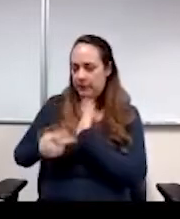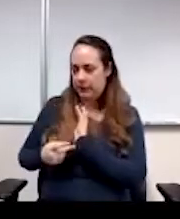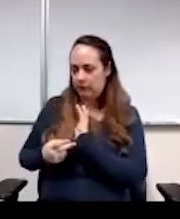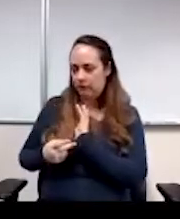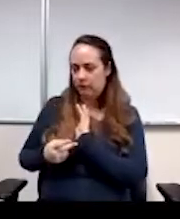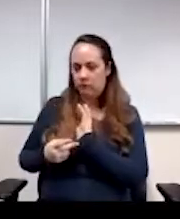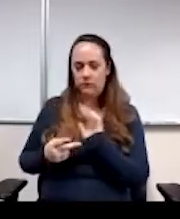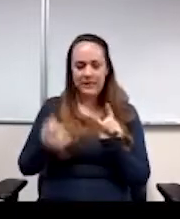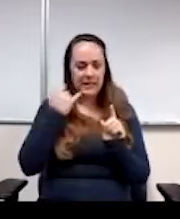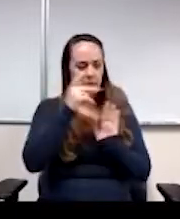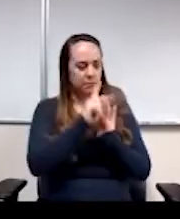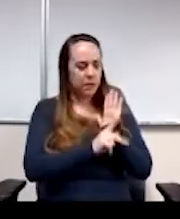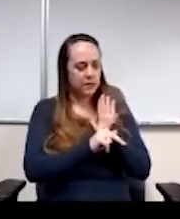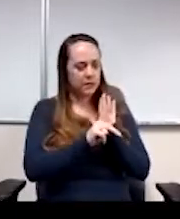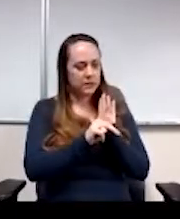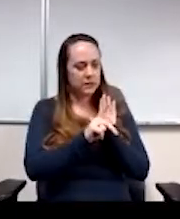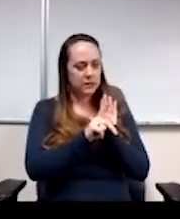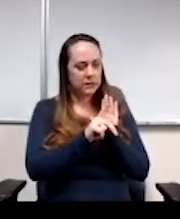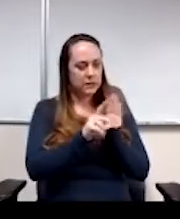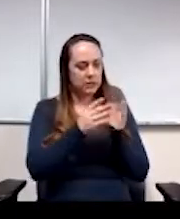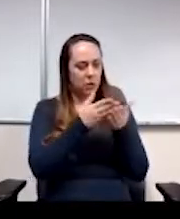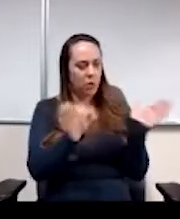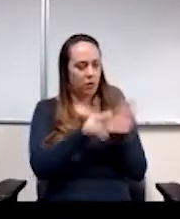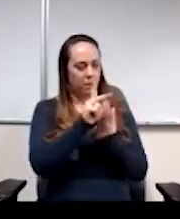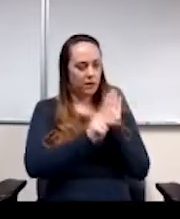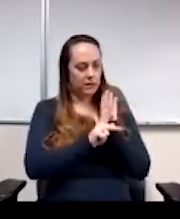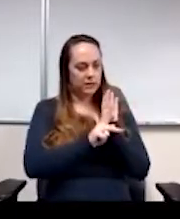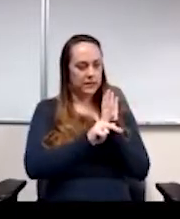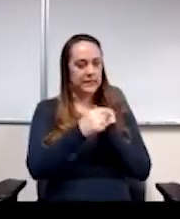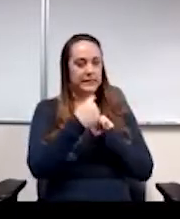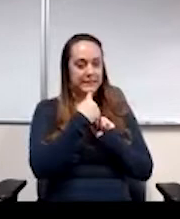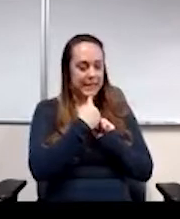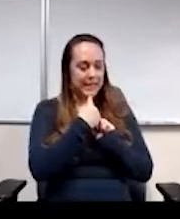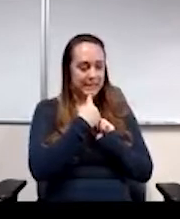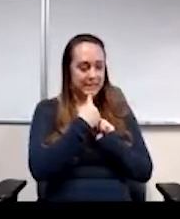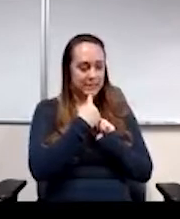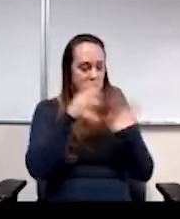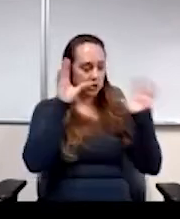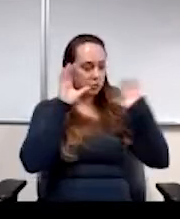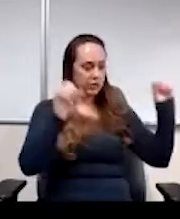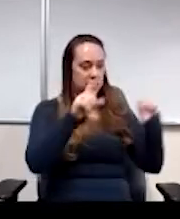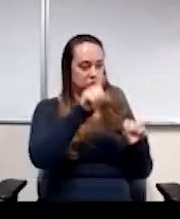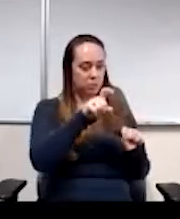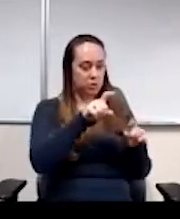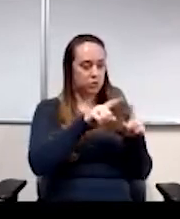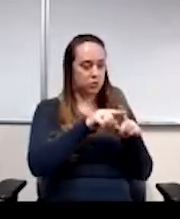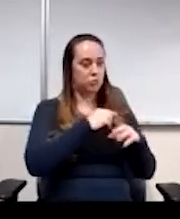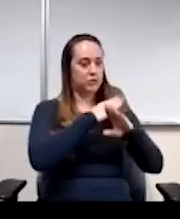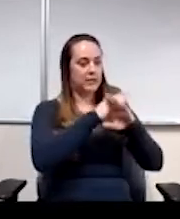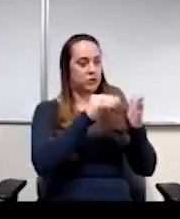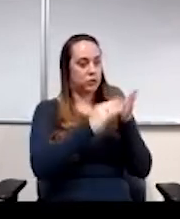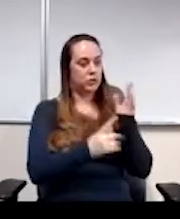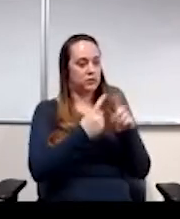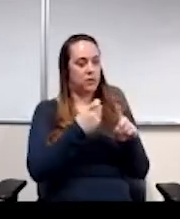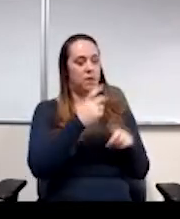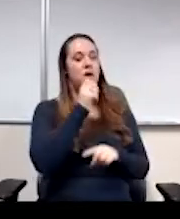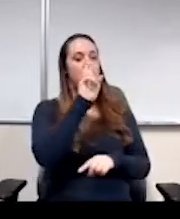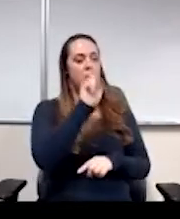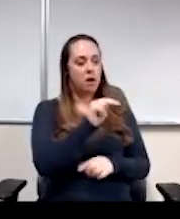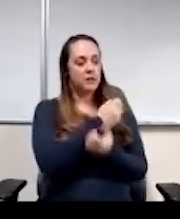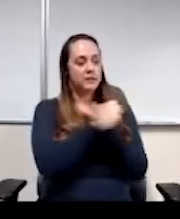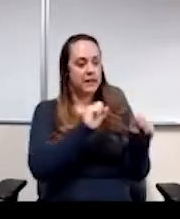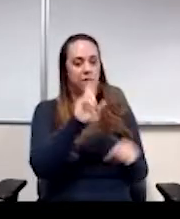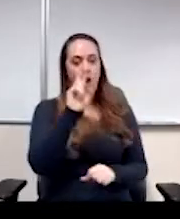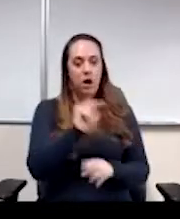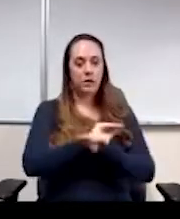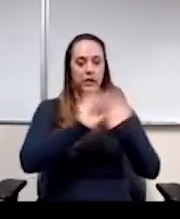the policy is supposed to, the overall policy says that the superintendent is supposed to protect students from unsafe or